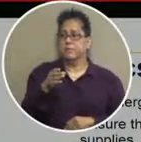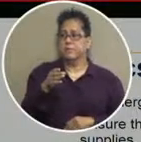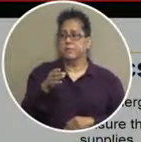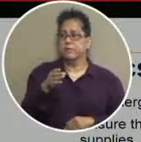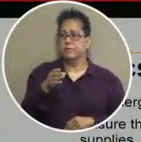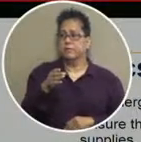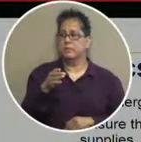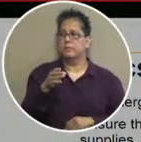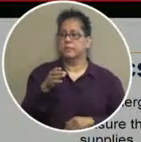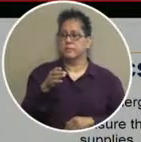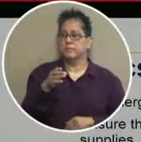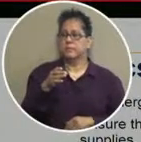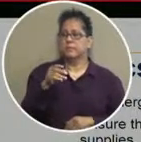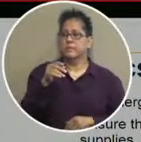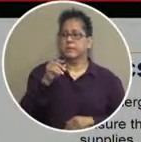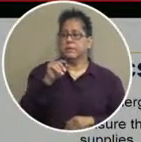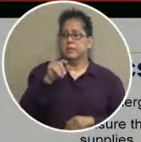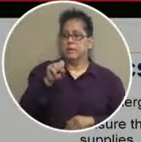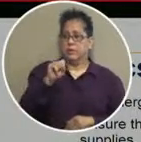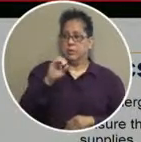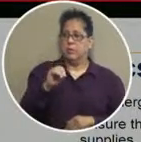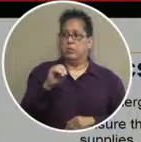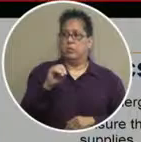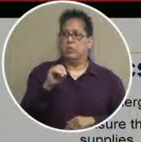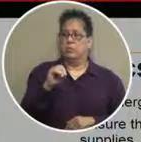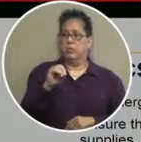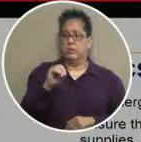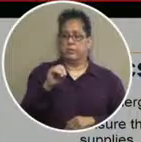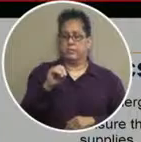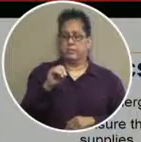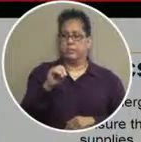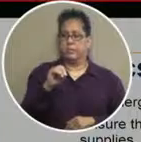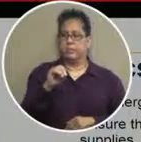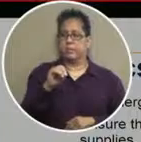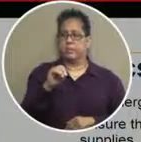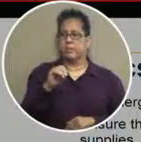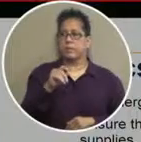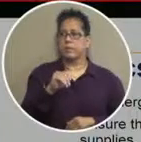No, thank you. So as you heard